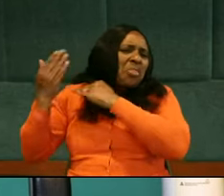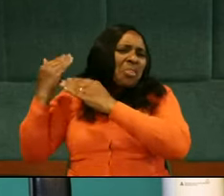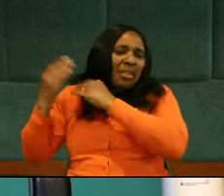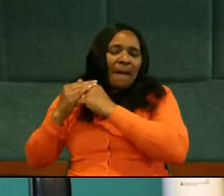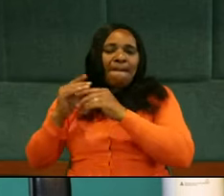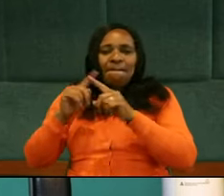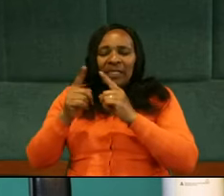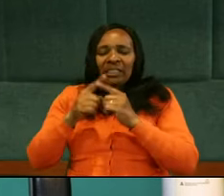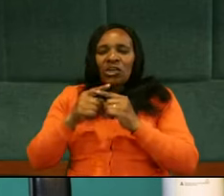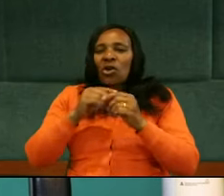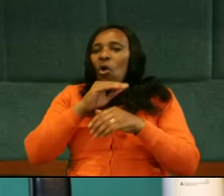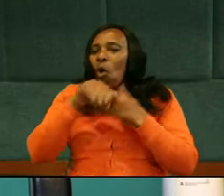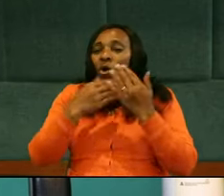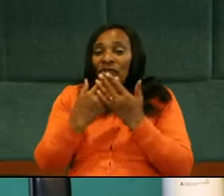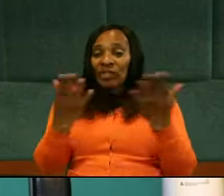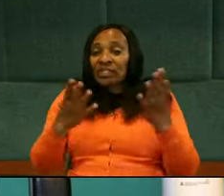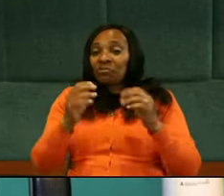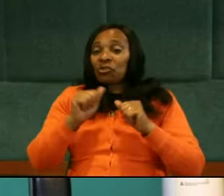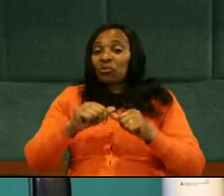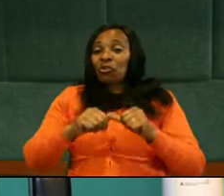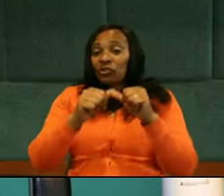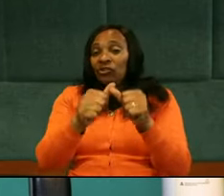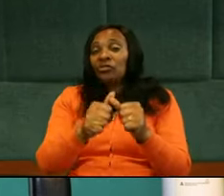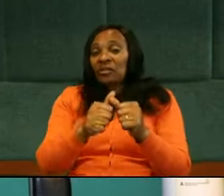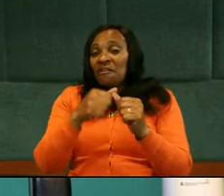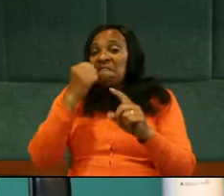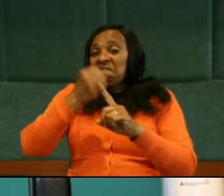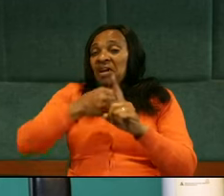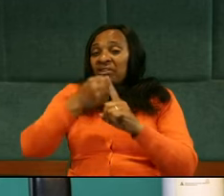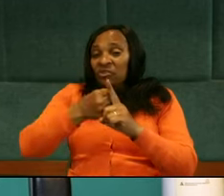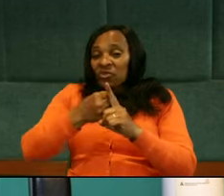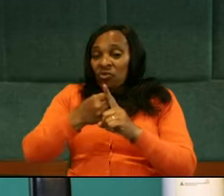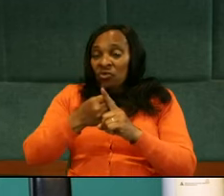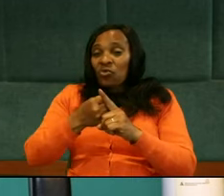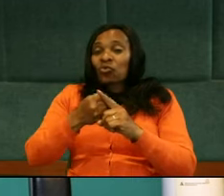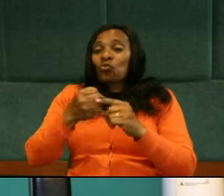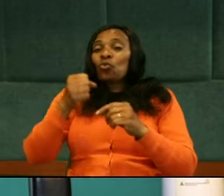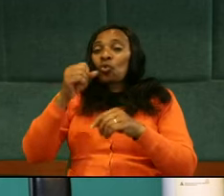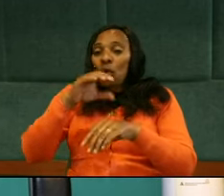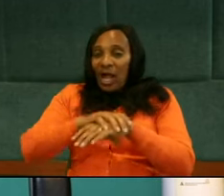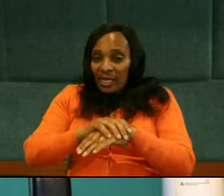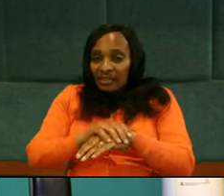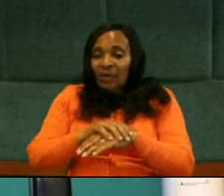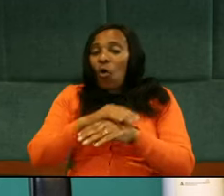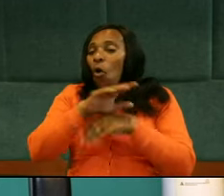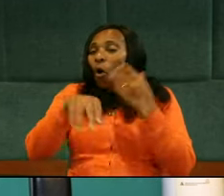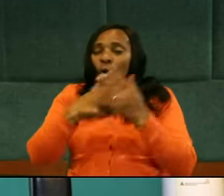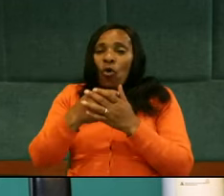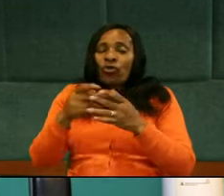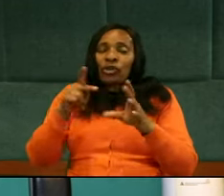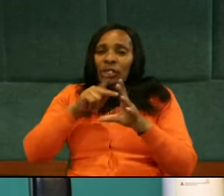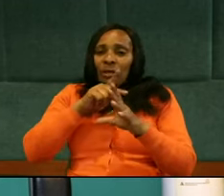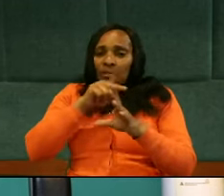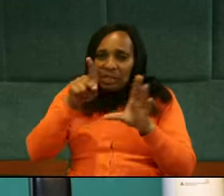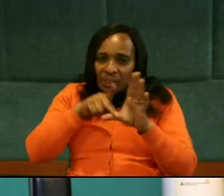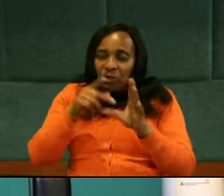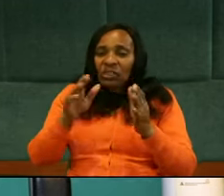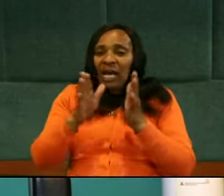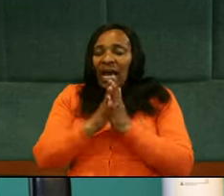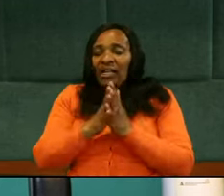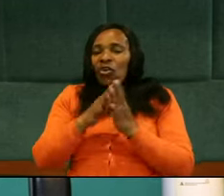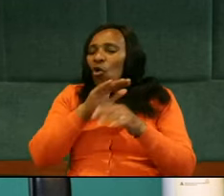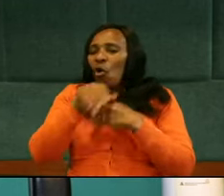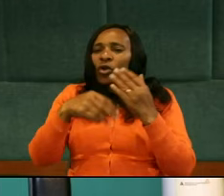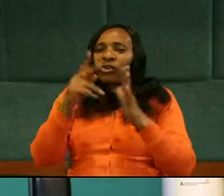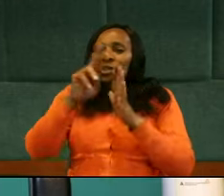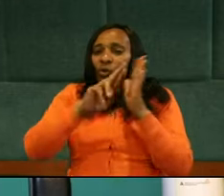always constant, because we do not fight against flesh and blood, but we fight against the principalities and the rulers of darkness. Mm-hmm. And in